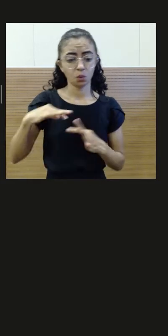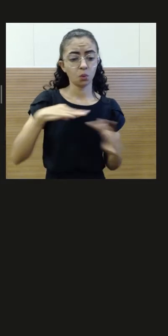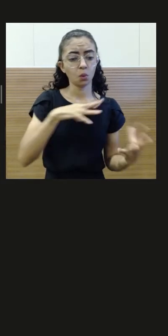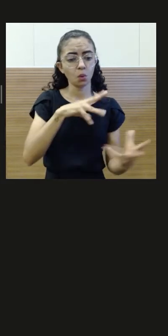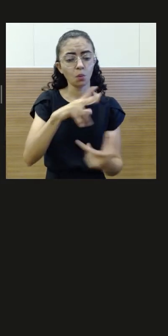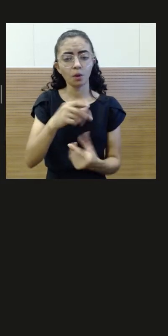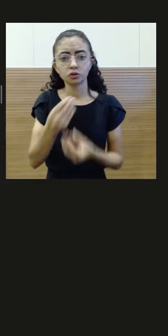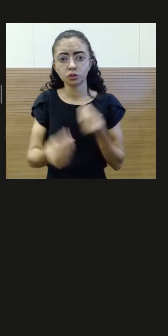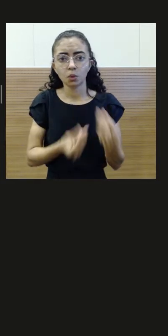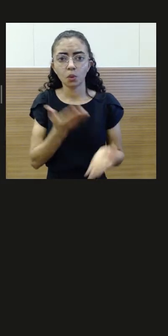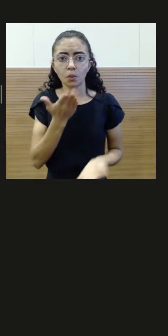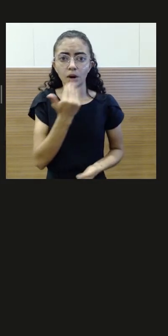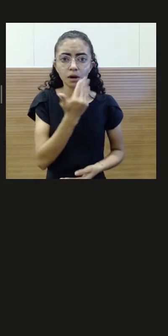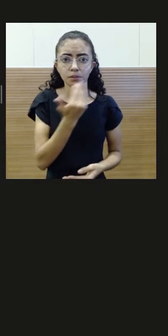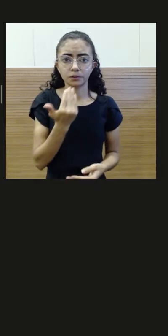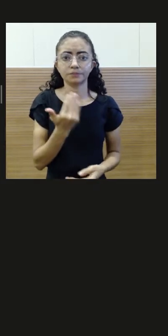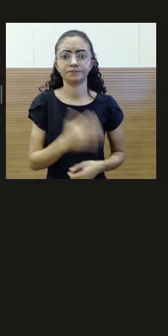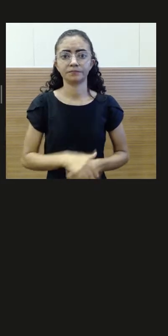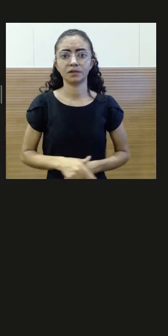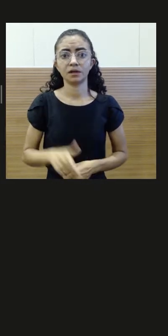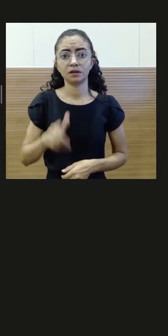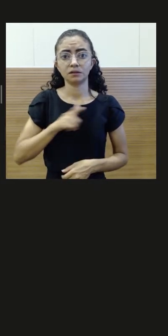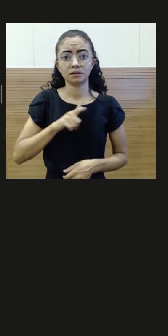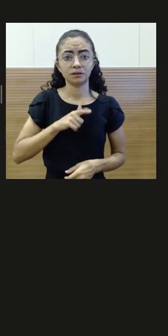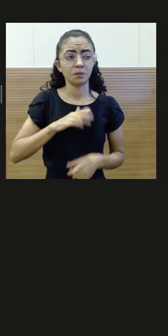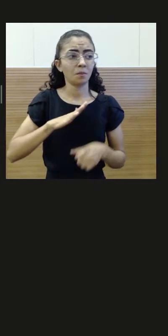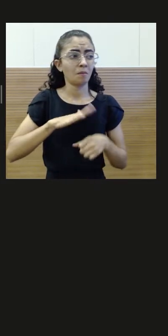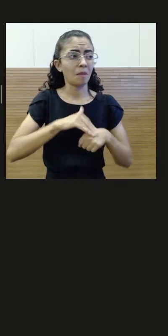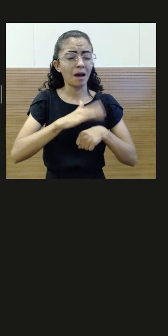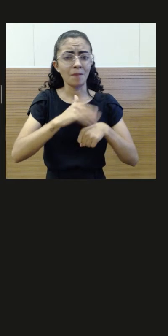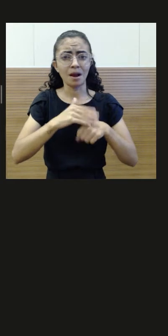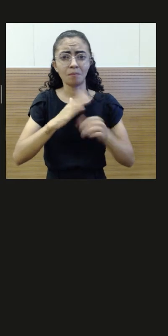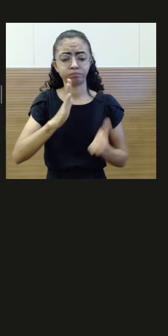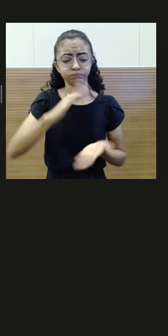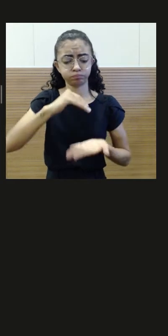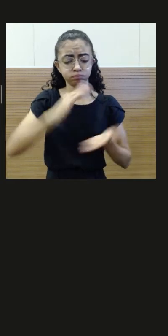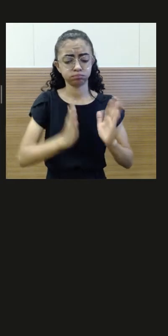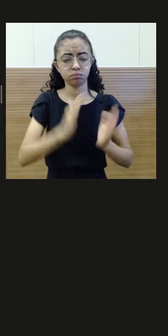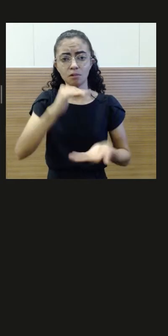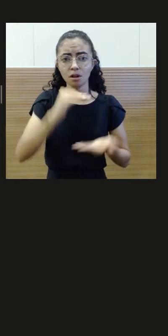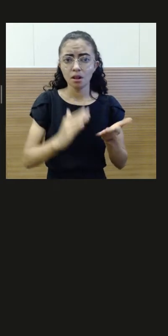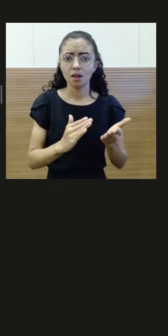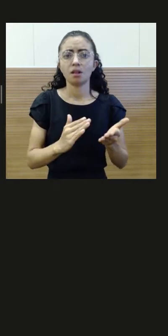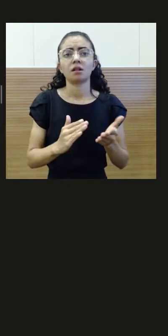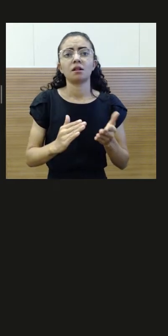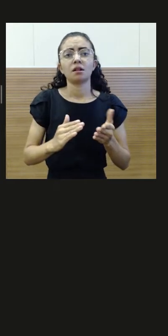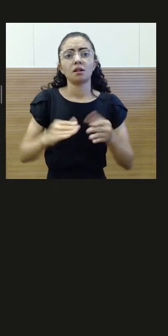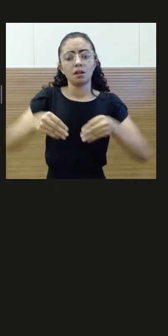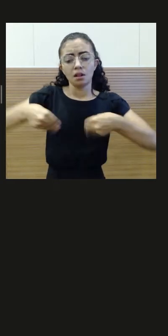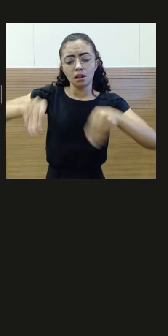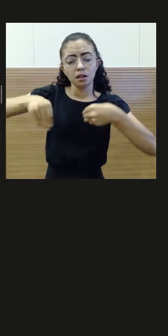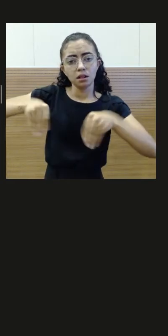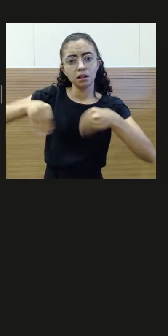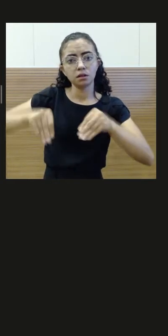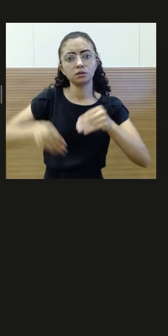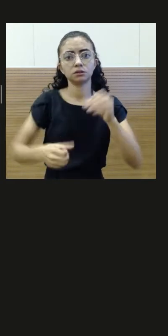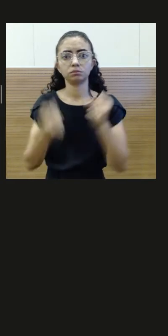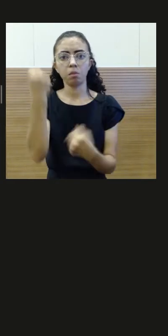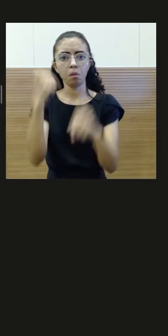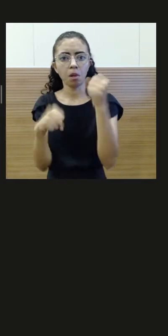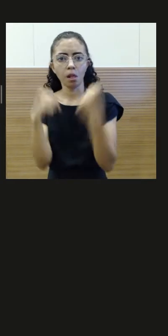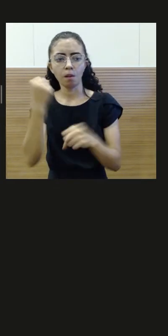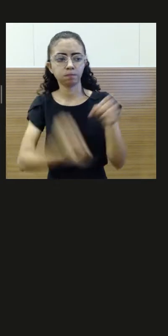products made by transnational corporations. The global pandemic of obesity is a great warning sign,